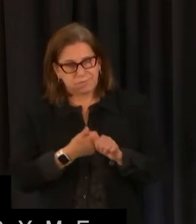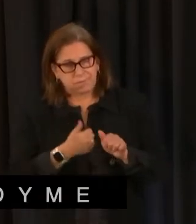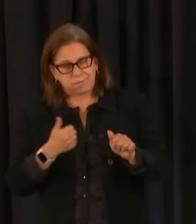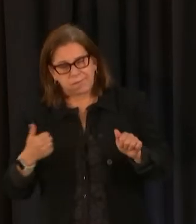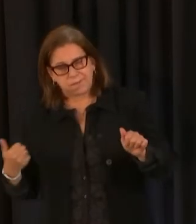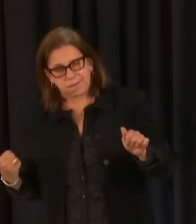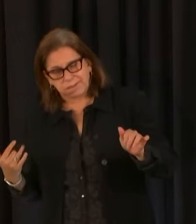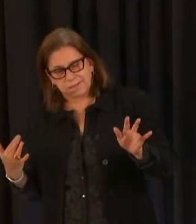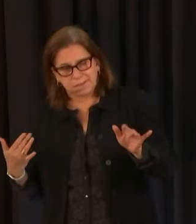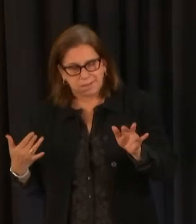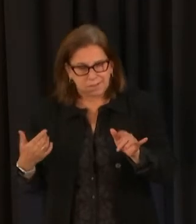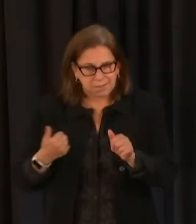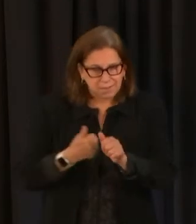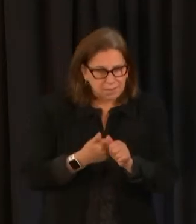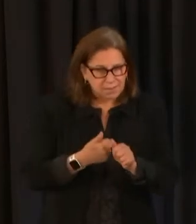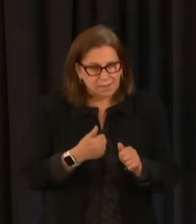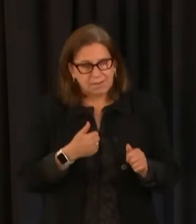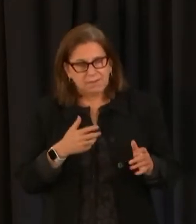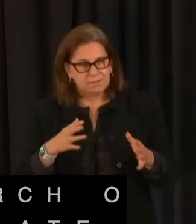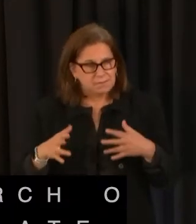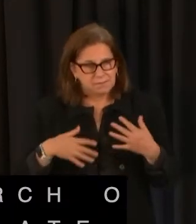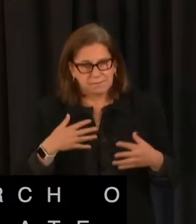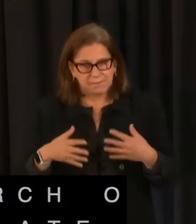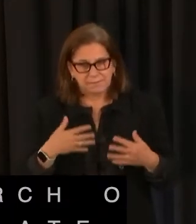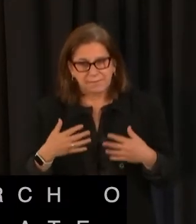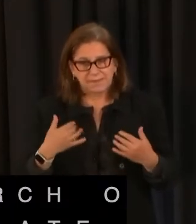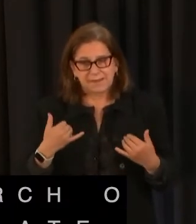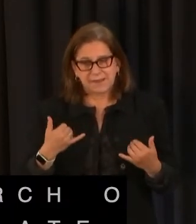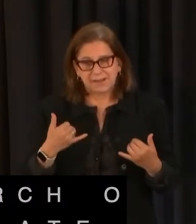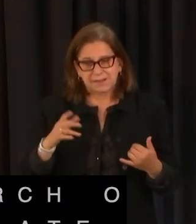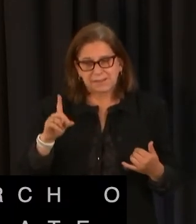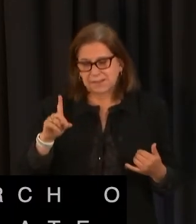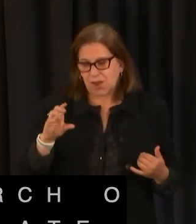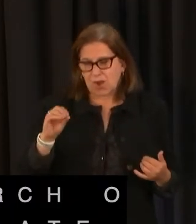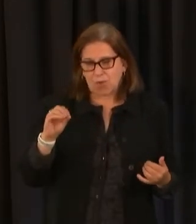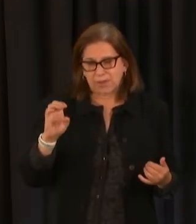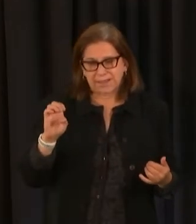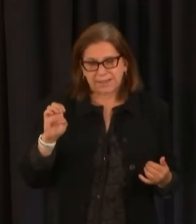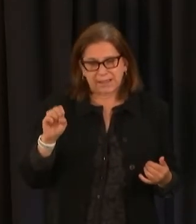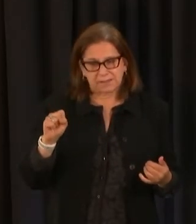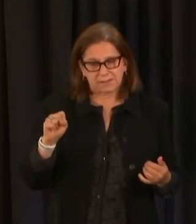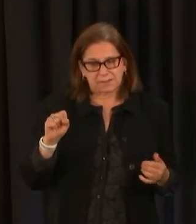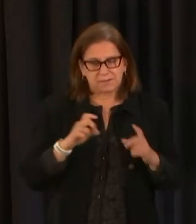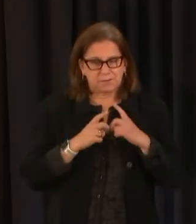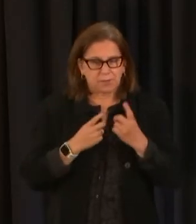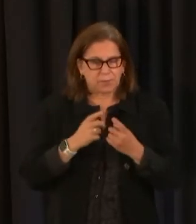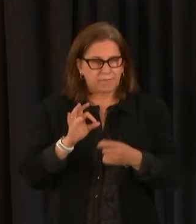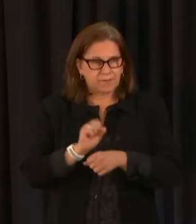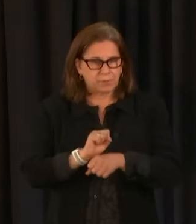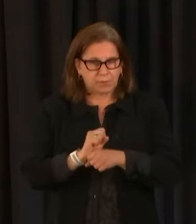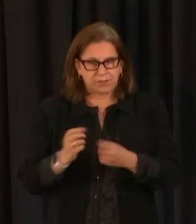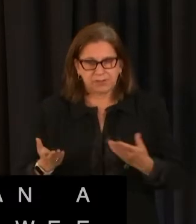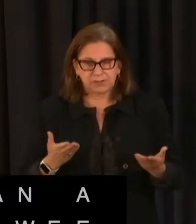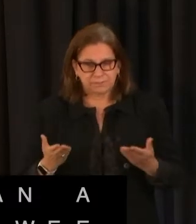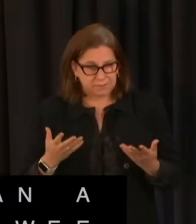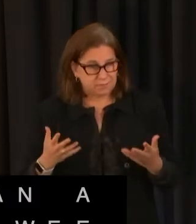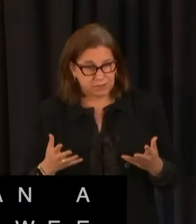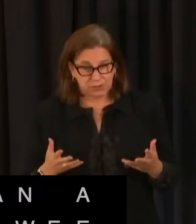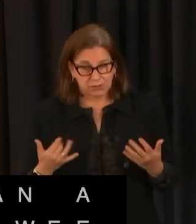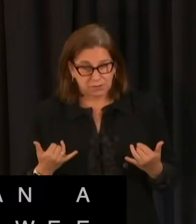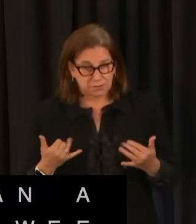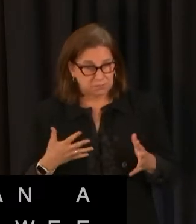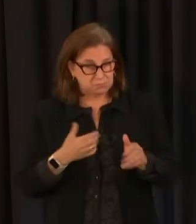the American Rescue Plan Act. DOE said over the weekend that the systems update has been completed. So is it